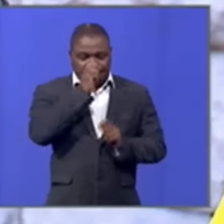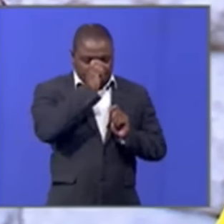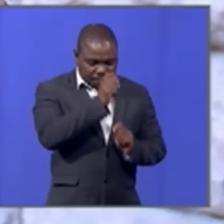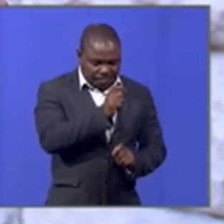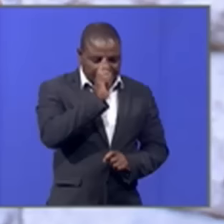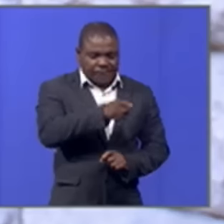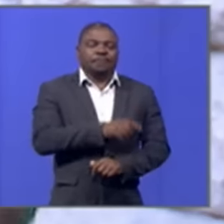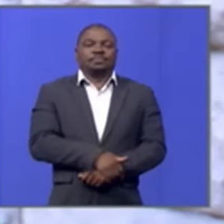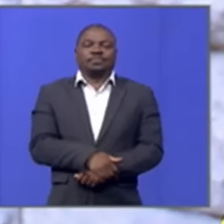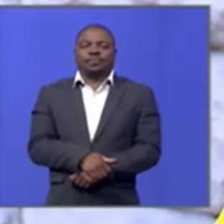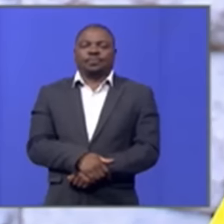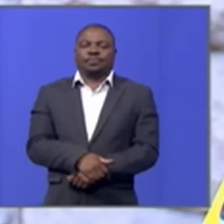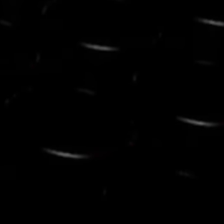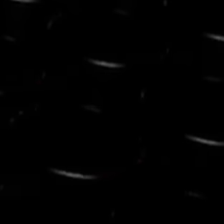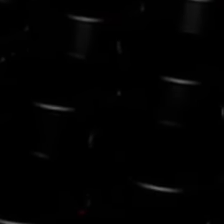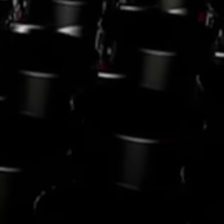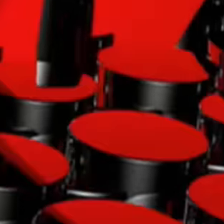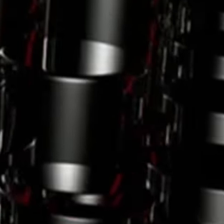malibongwe.